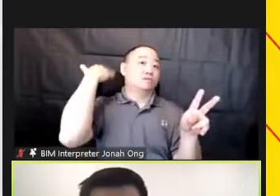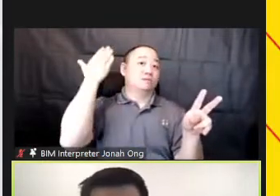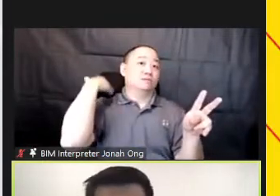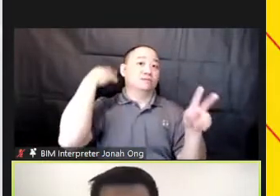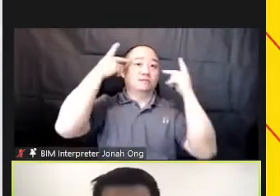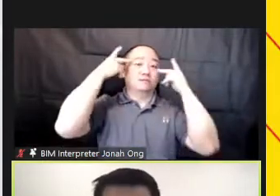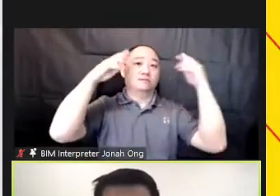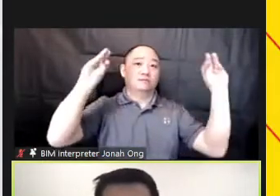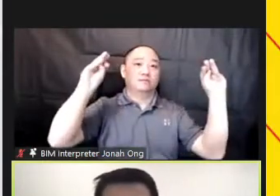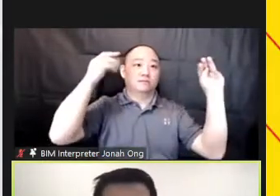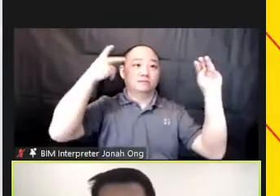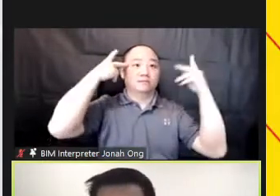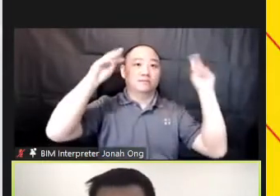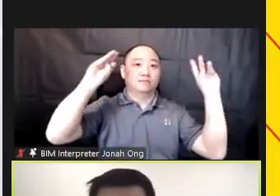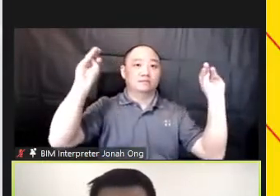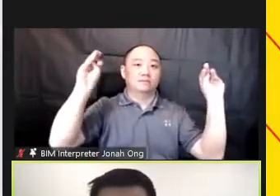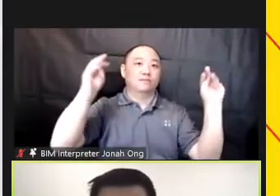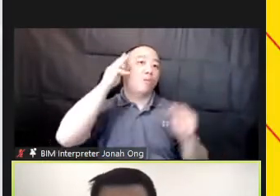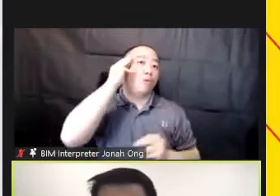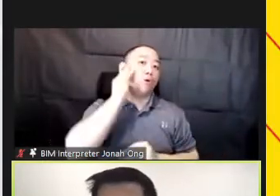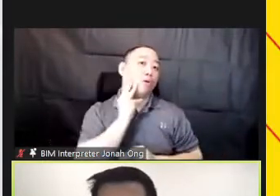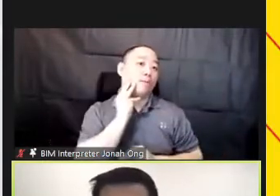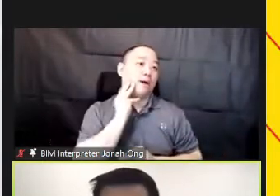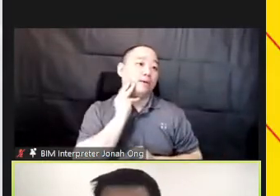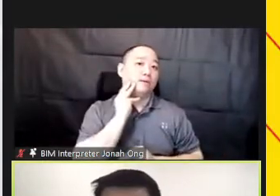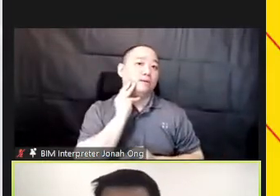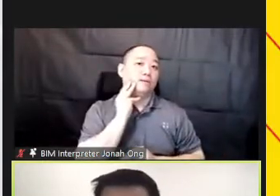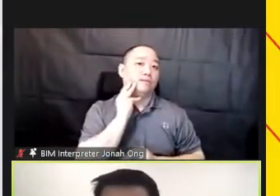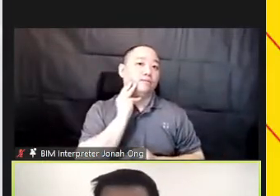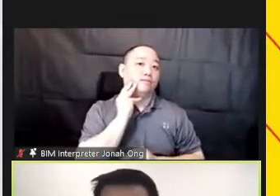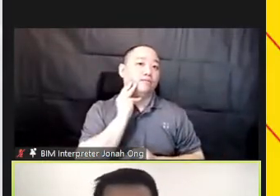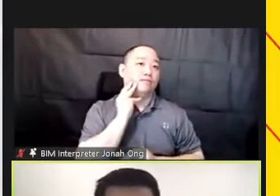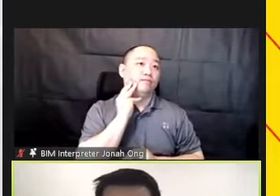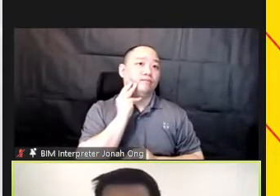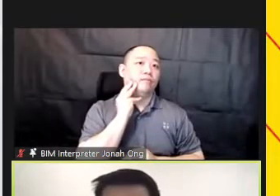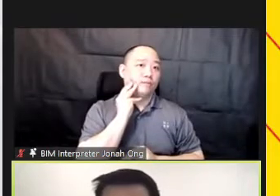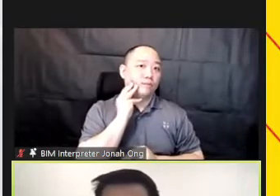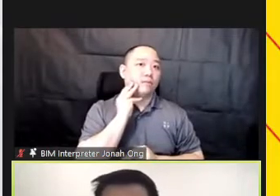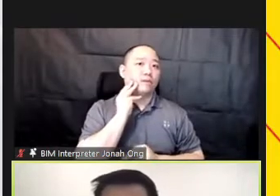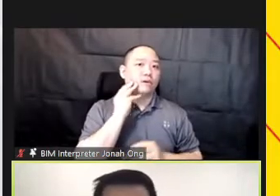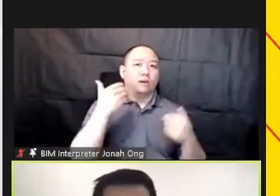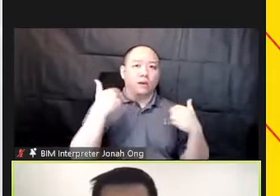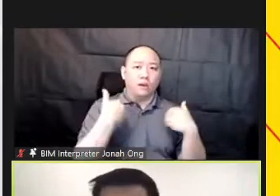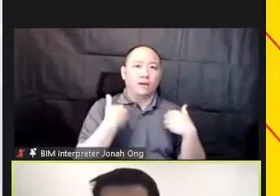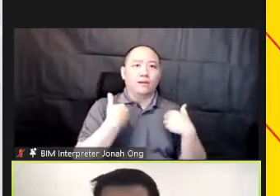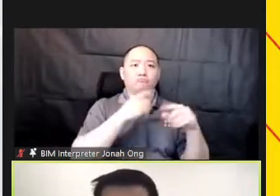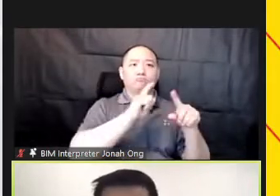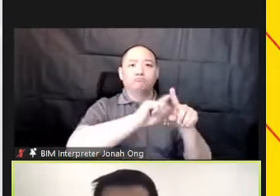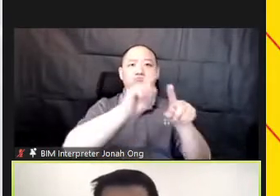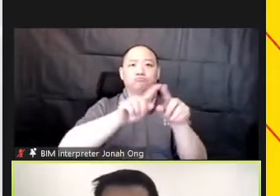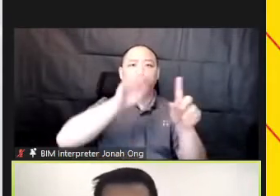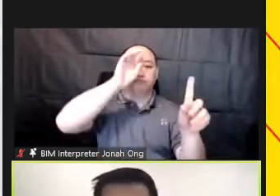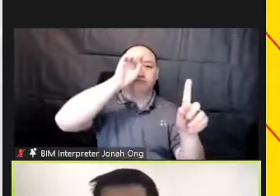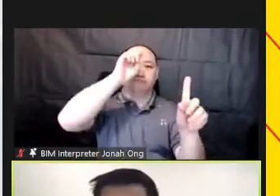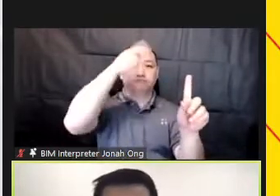Mohamad, and this was seeded into almost every single aspect of our collective memory. If you grew up, you